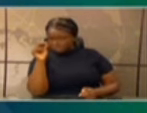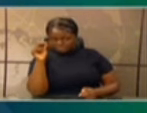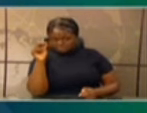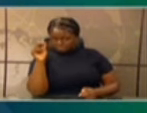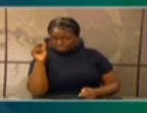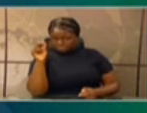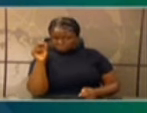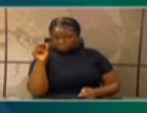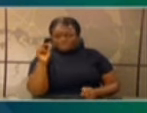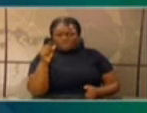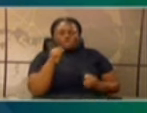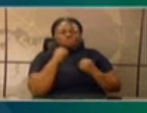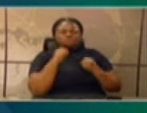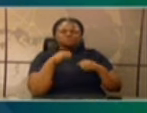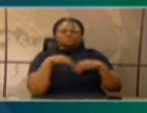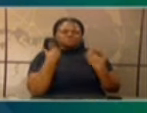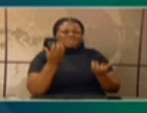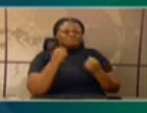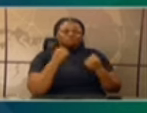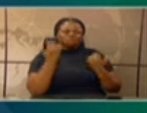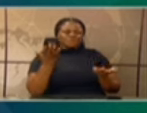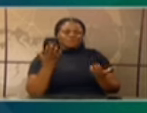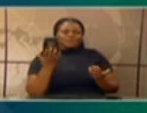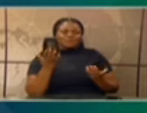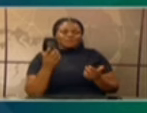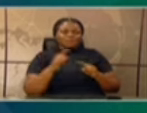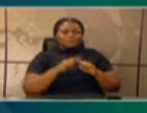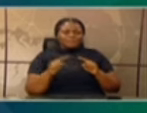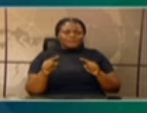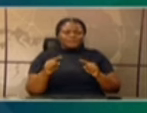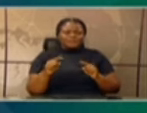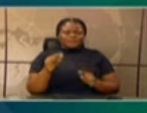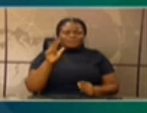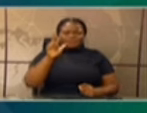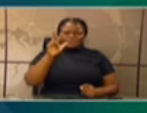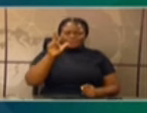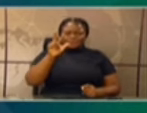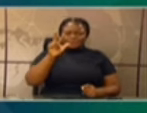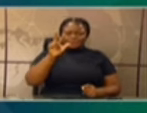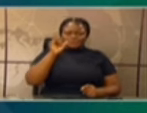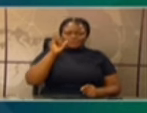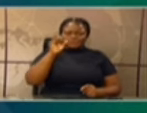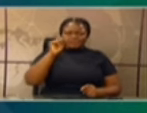It's not holding him, it was just about 3 inches